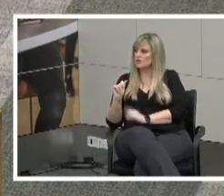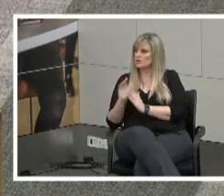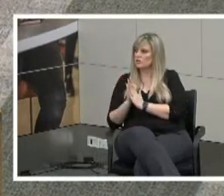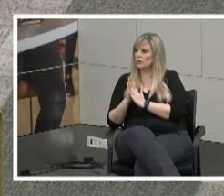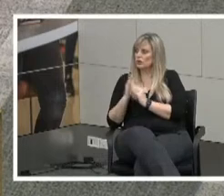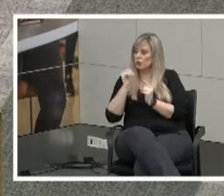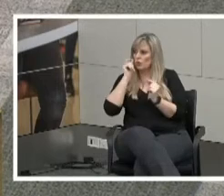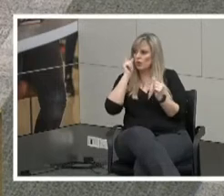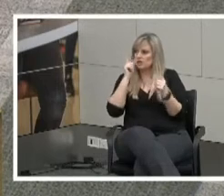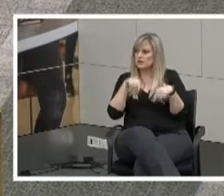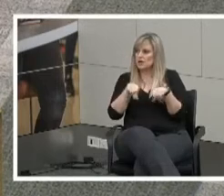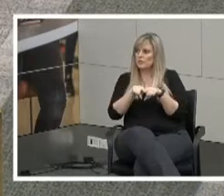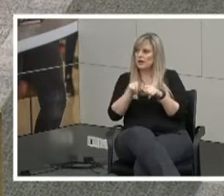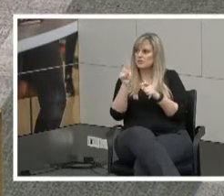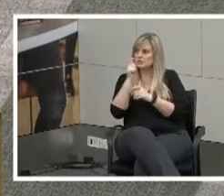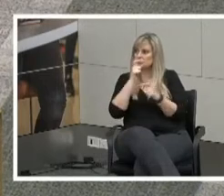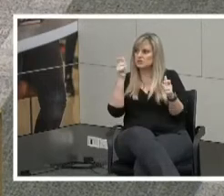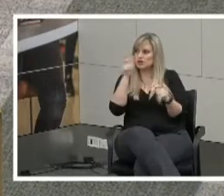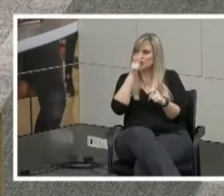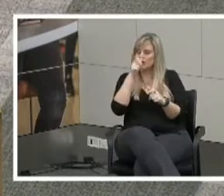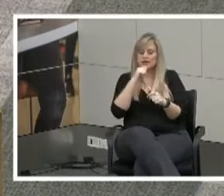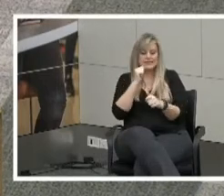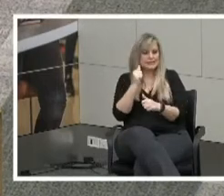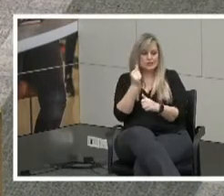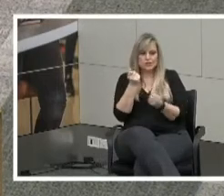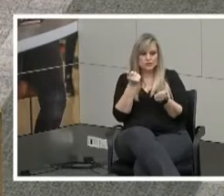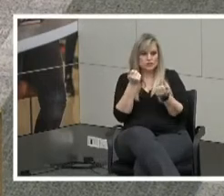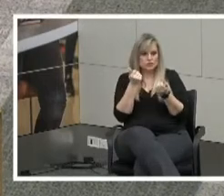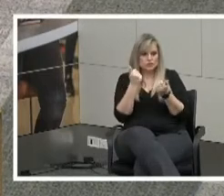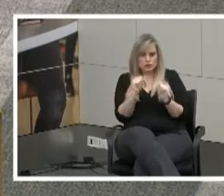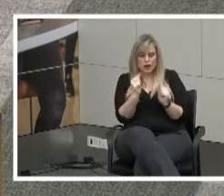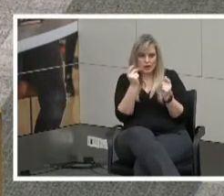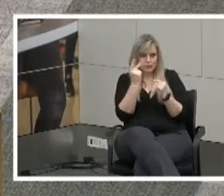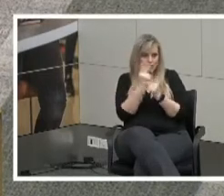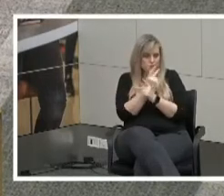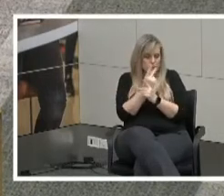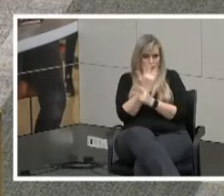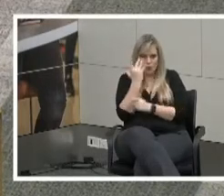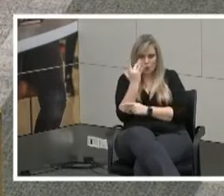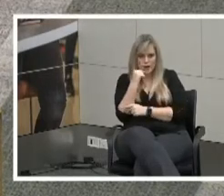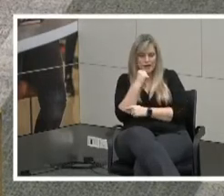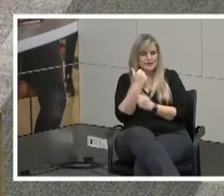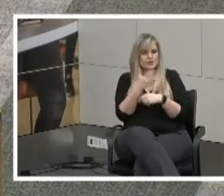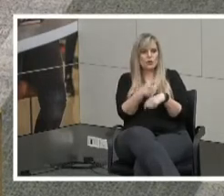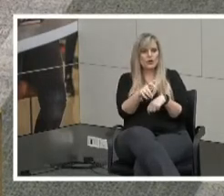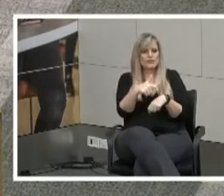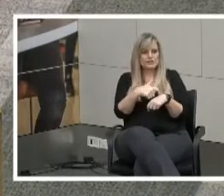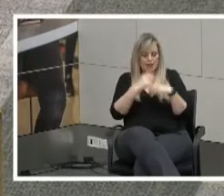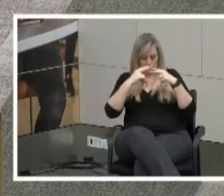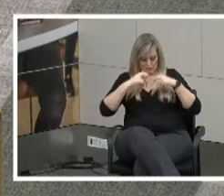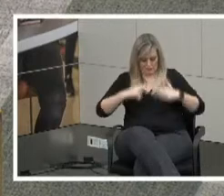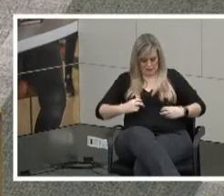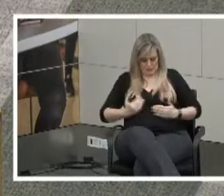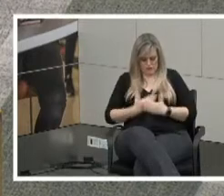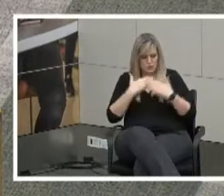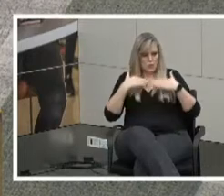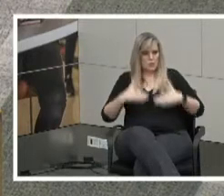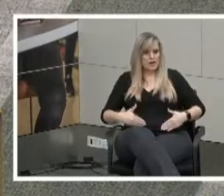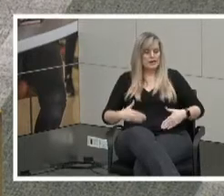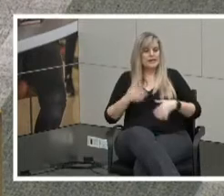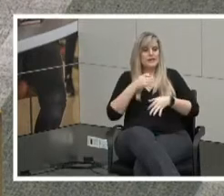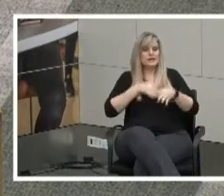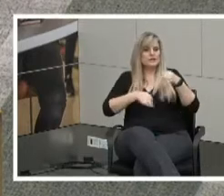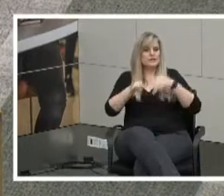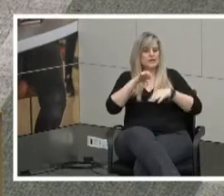as a giant bug he doesn't try to figure out why he doesn't waste time examining his new body he strains within the